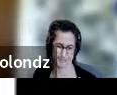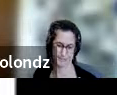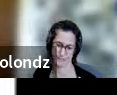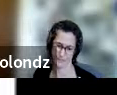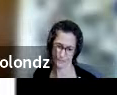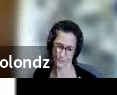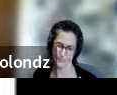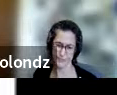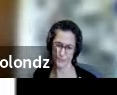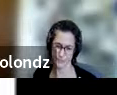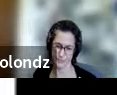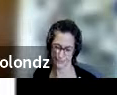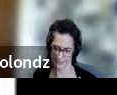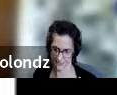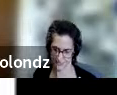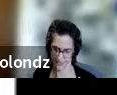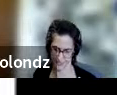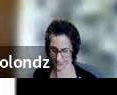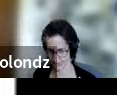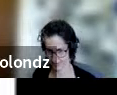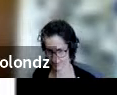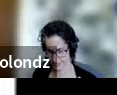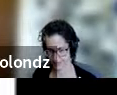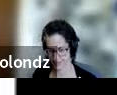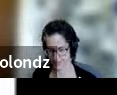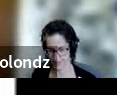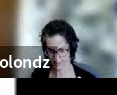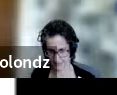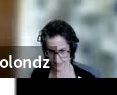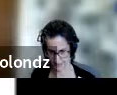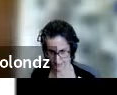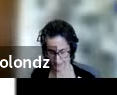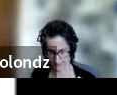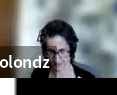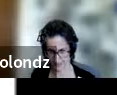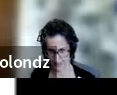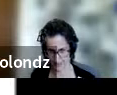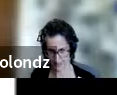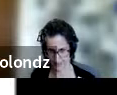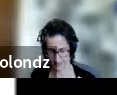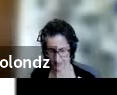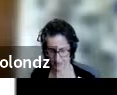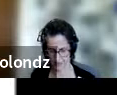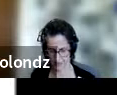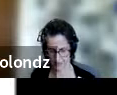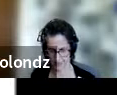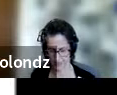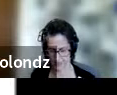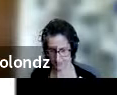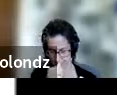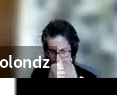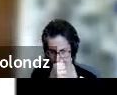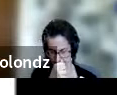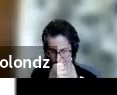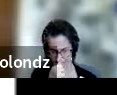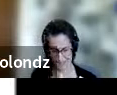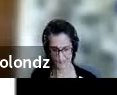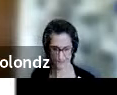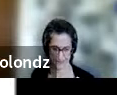dairy out of my diet. When I think about it, writing down my feelings is very